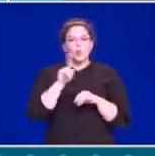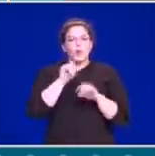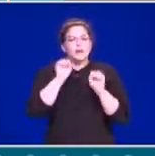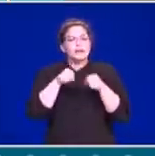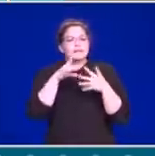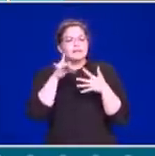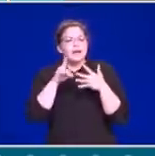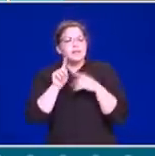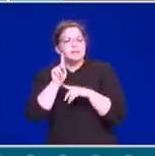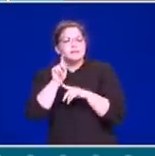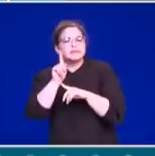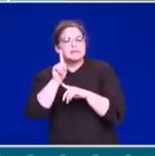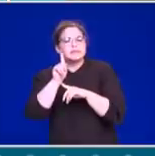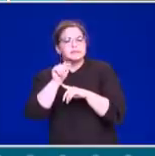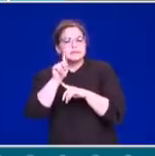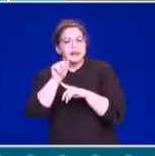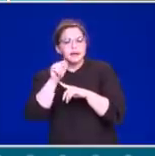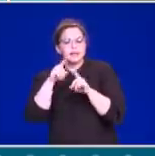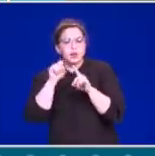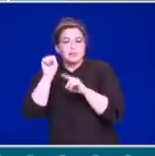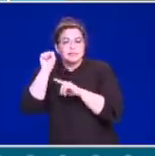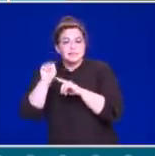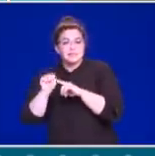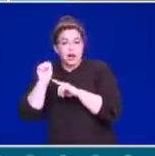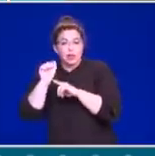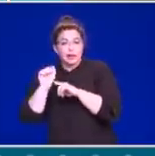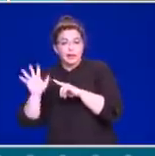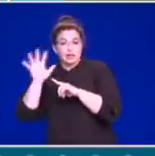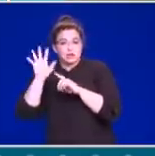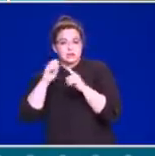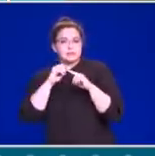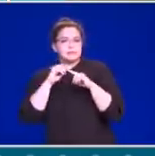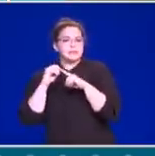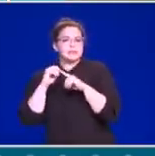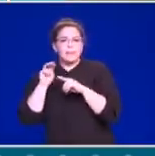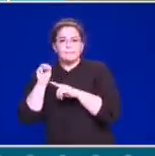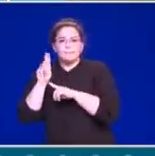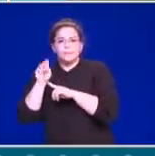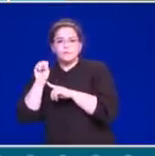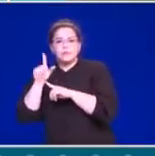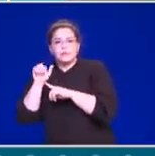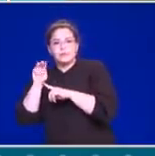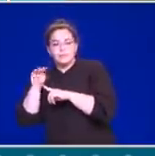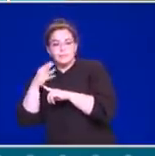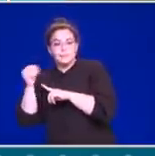data of the growth of South Asian, especially Muslims in